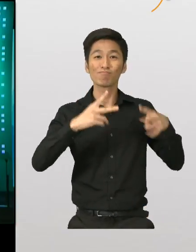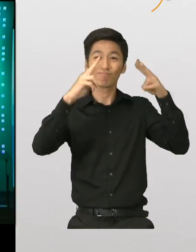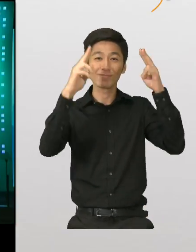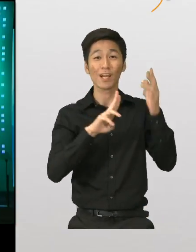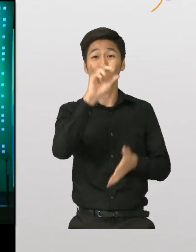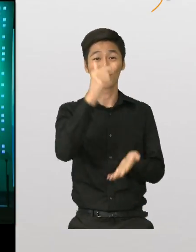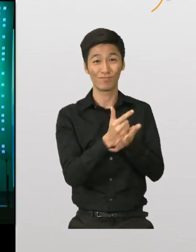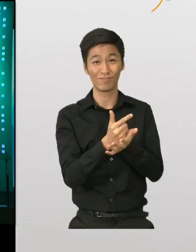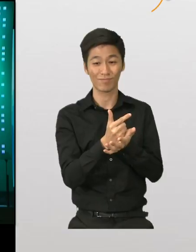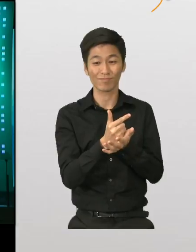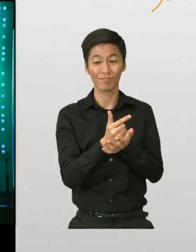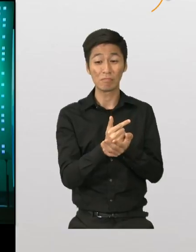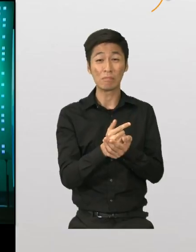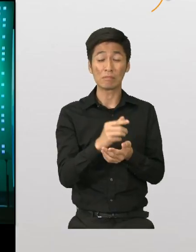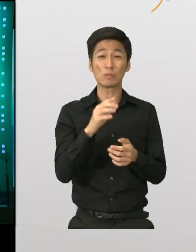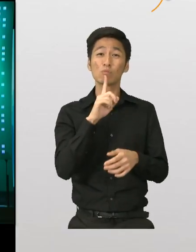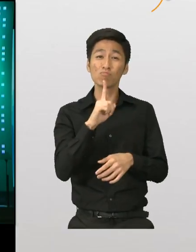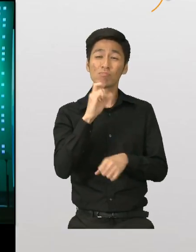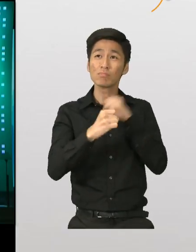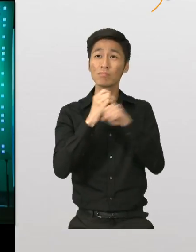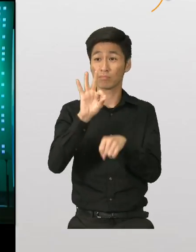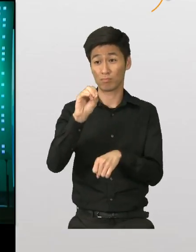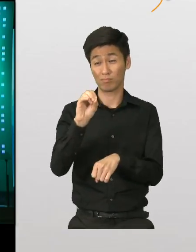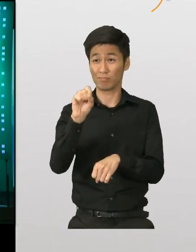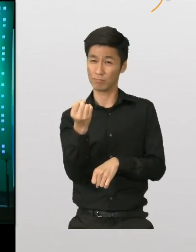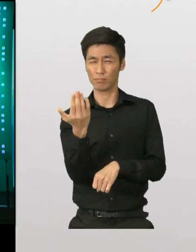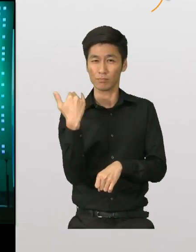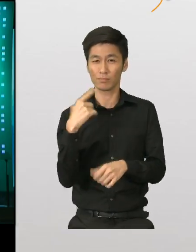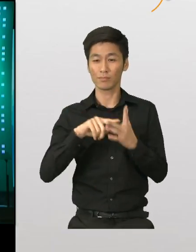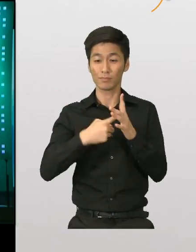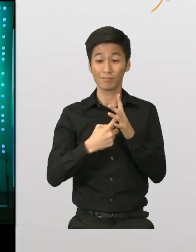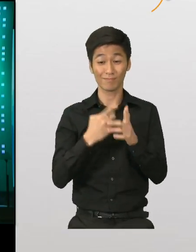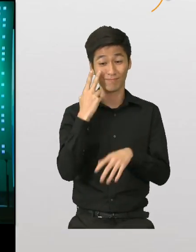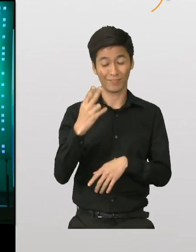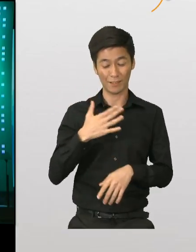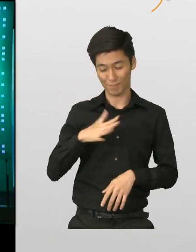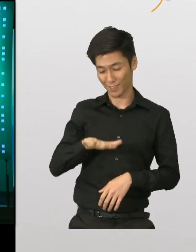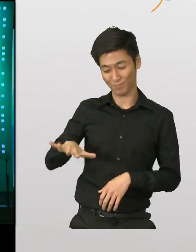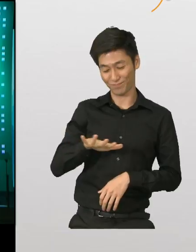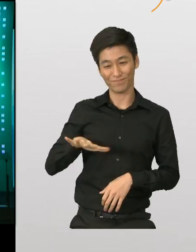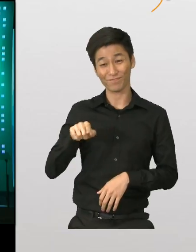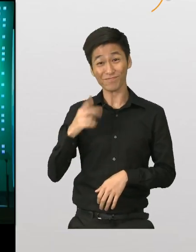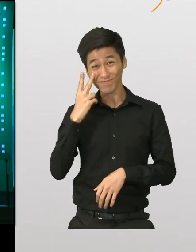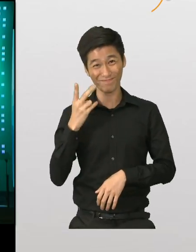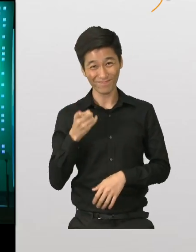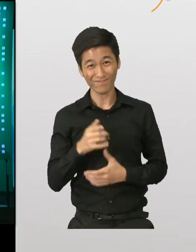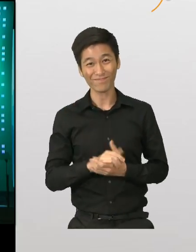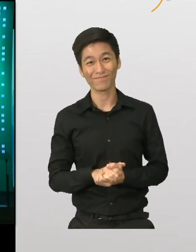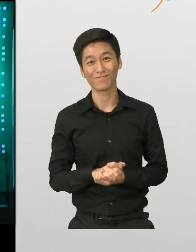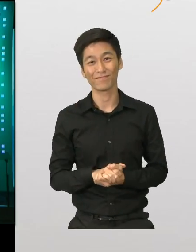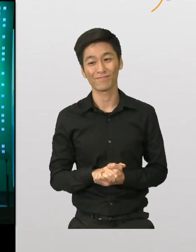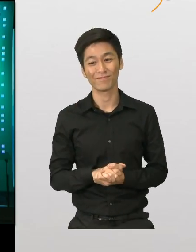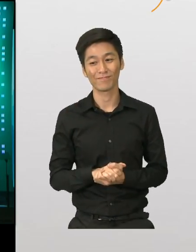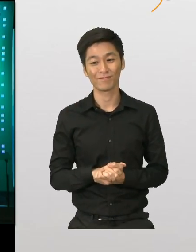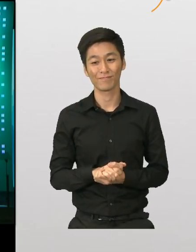in the 1990s. This one happens to be in my own constituency, and you can see each one of